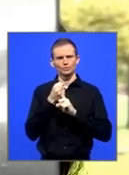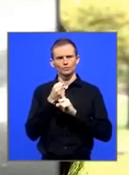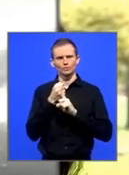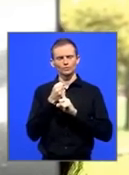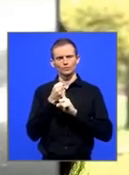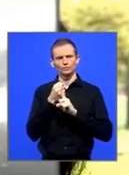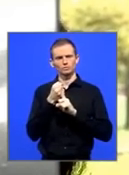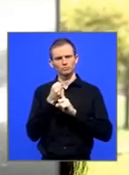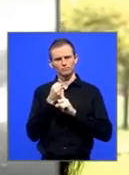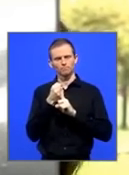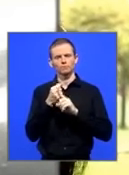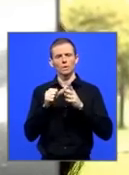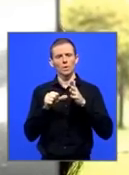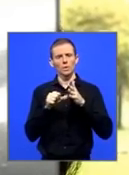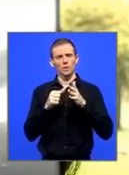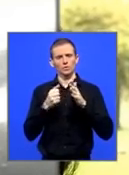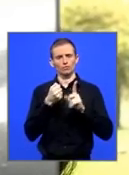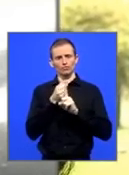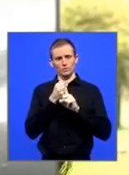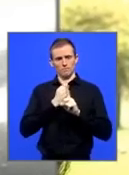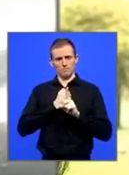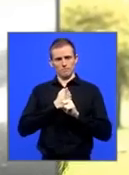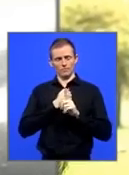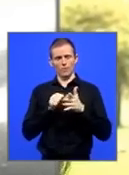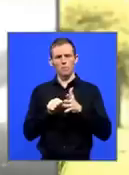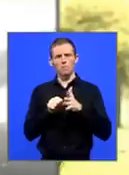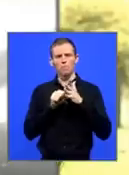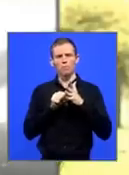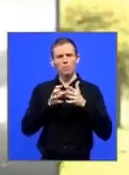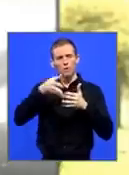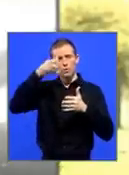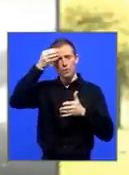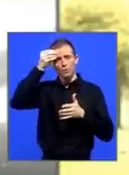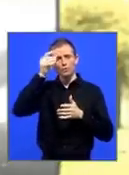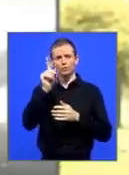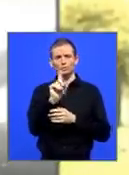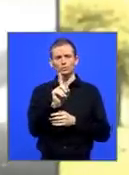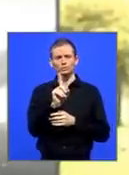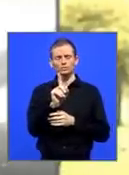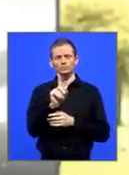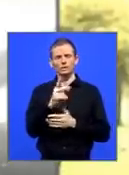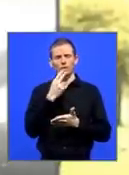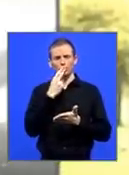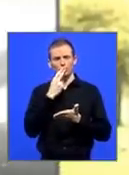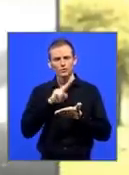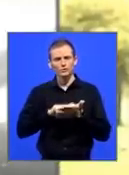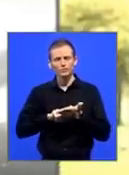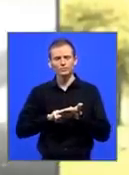we could, during the struggle, learn from him was forgiveness, reconciliation,